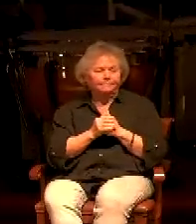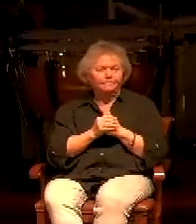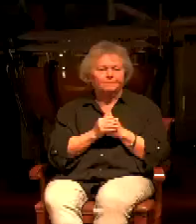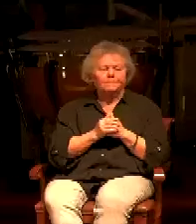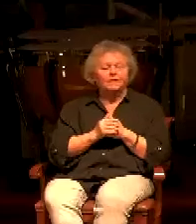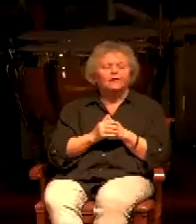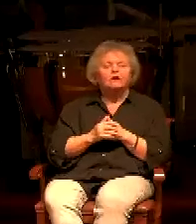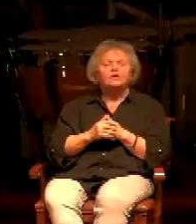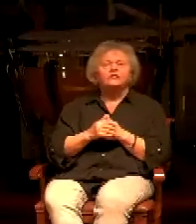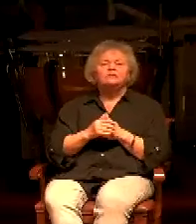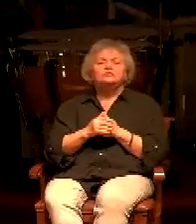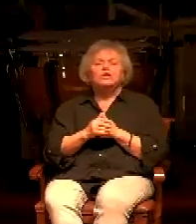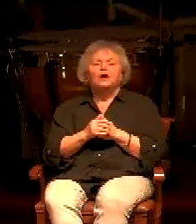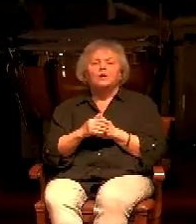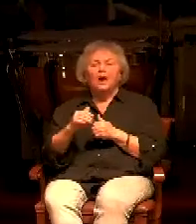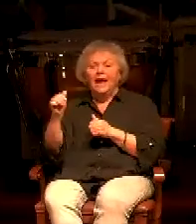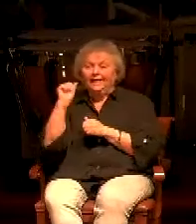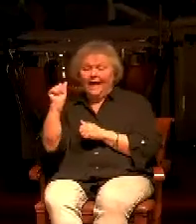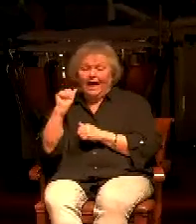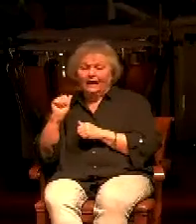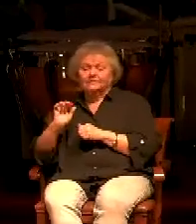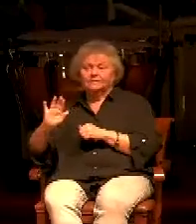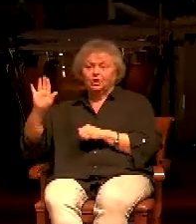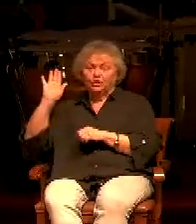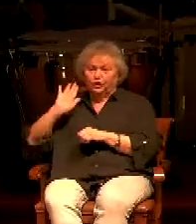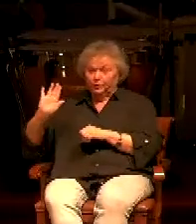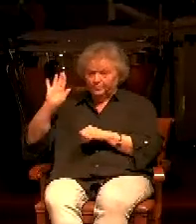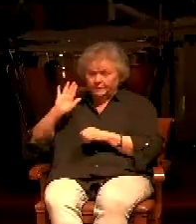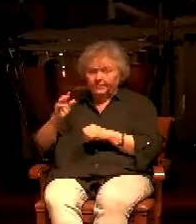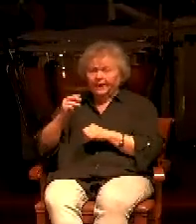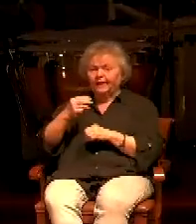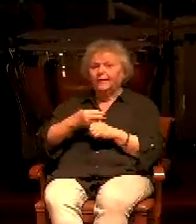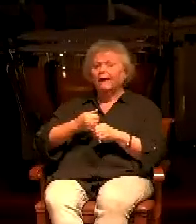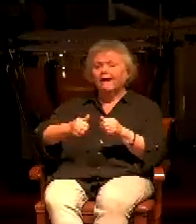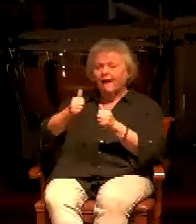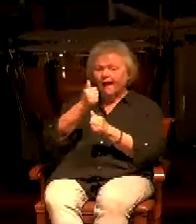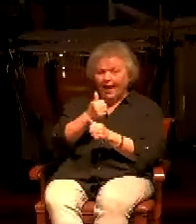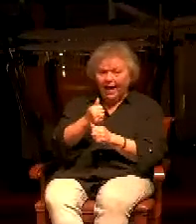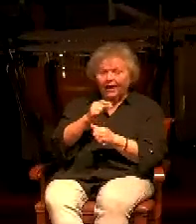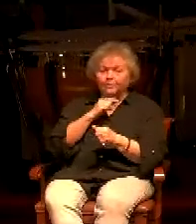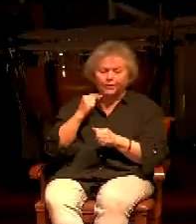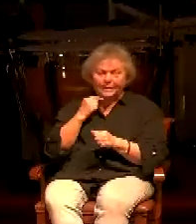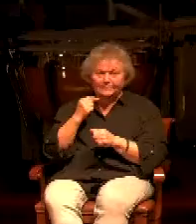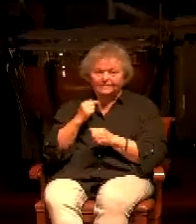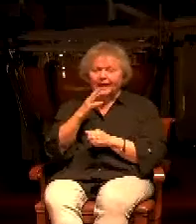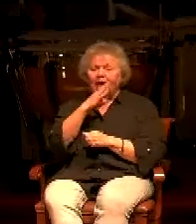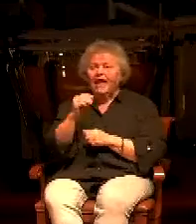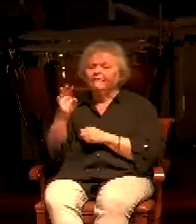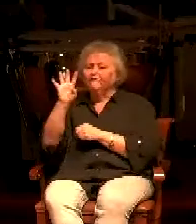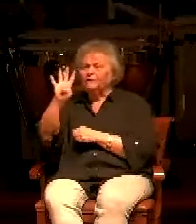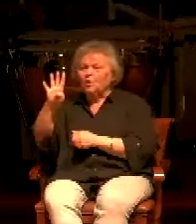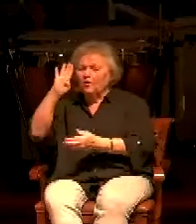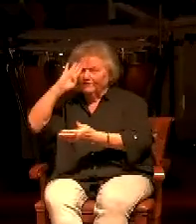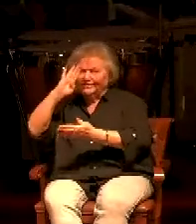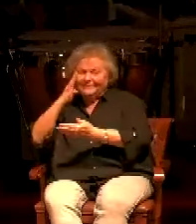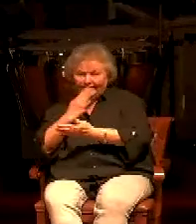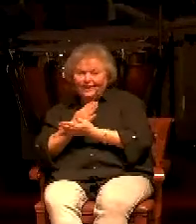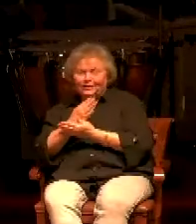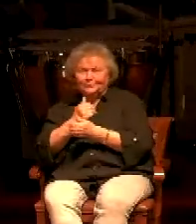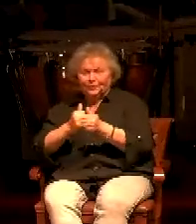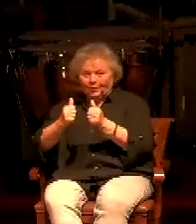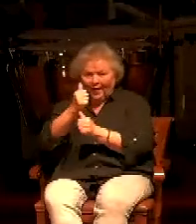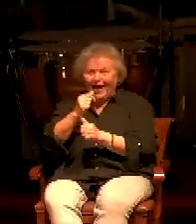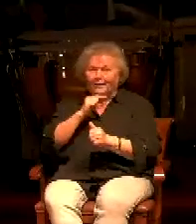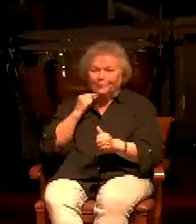to understand that Ananias was high priest, four of his sons would serve as high priest, and his son-in-law Caiaphas would serve as high priest.